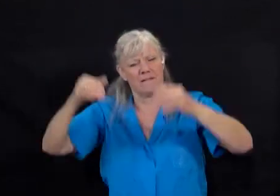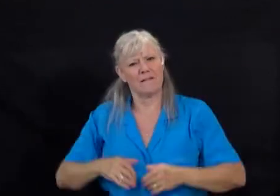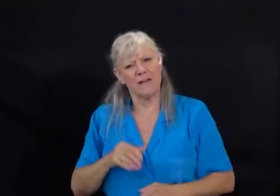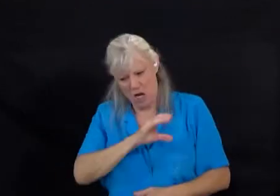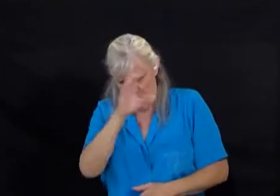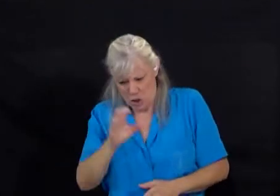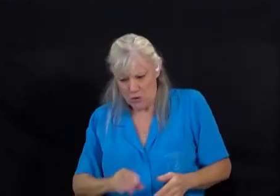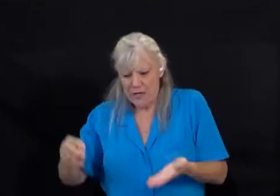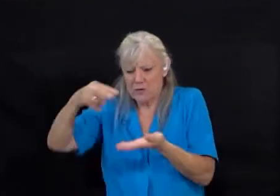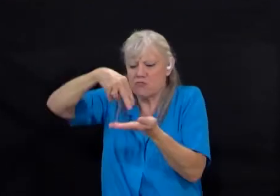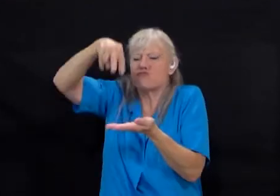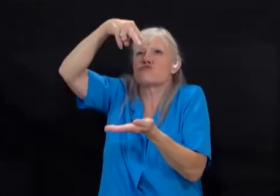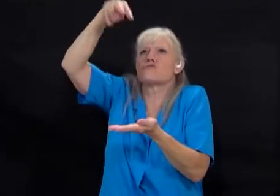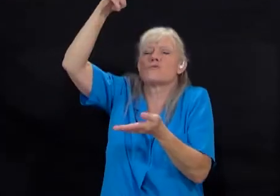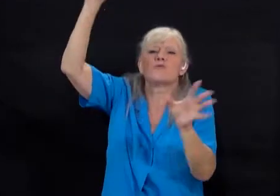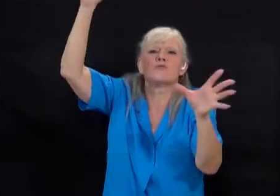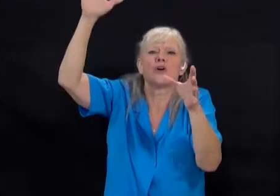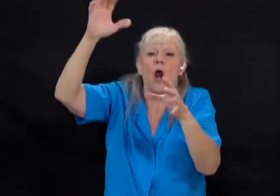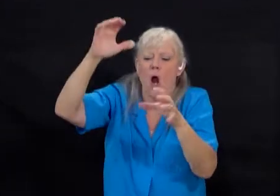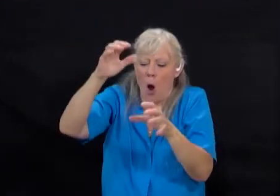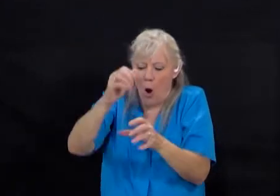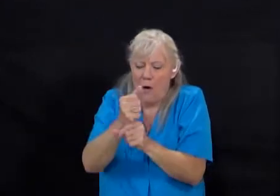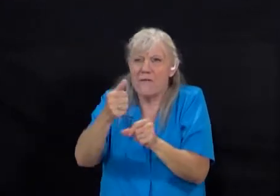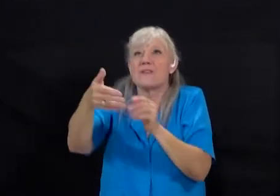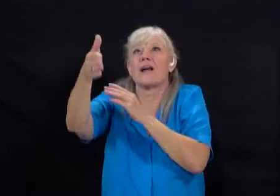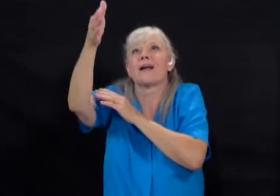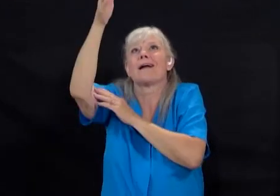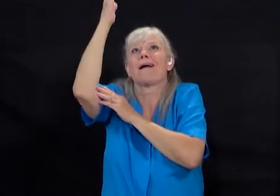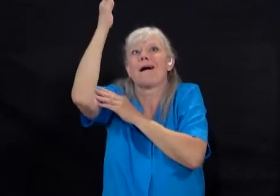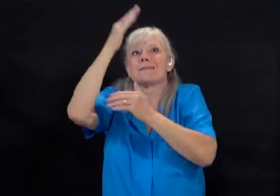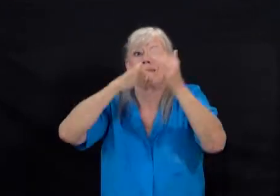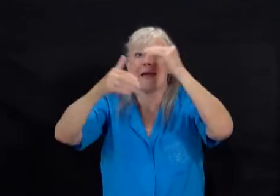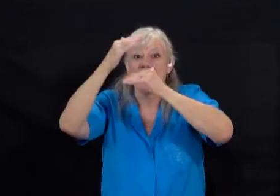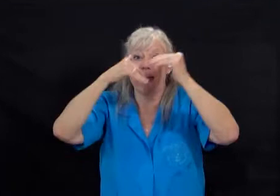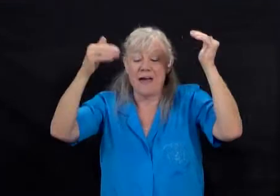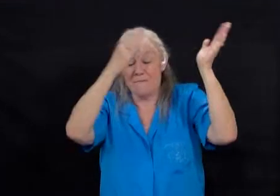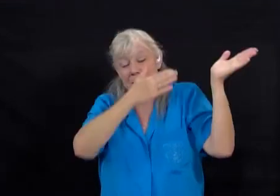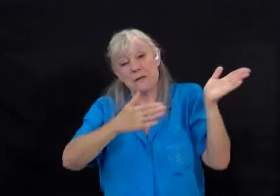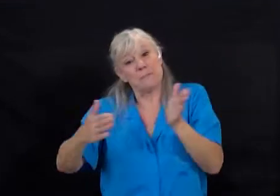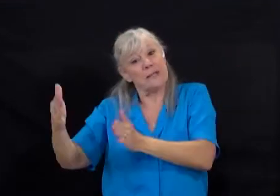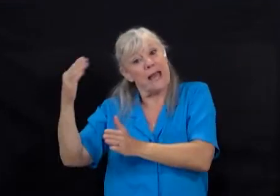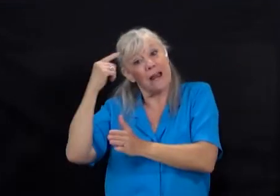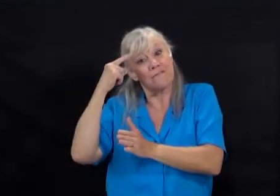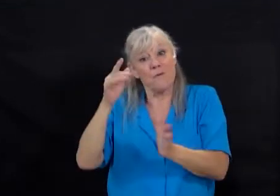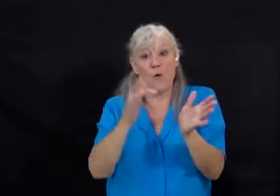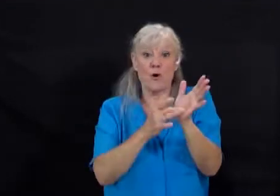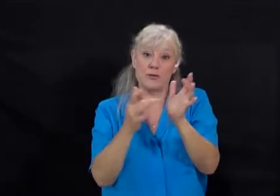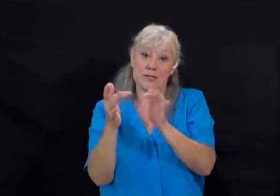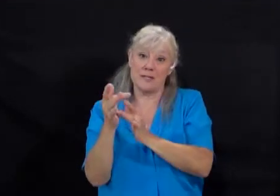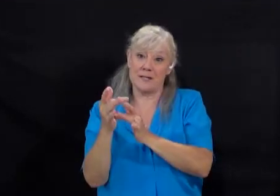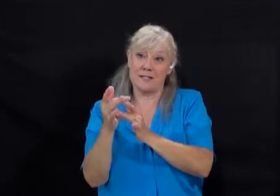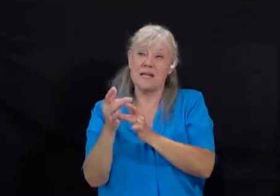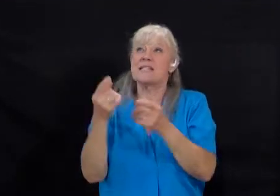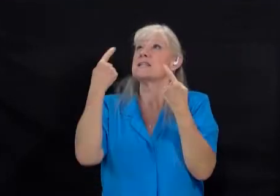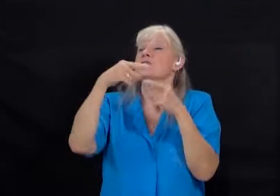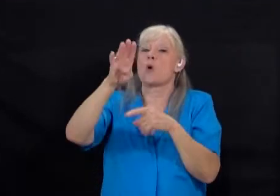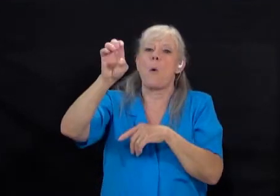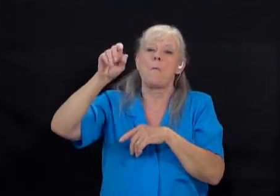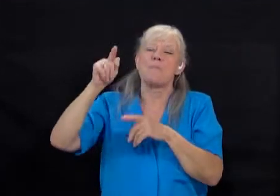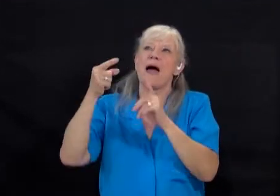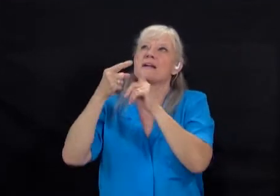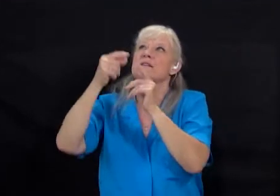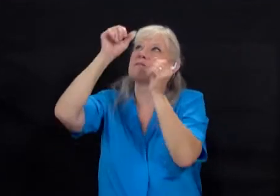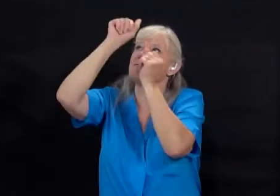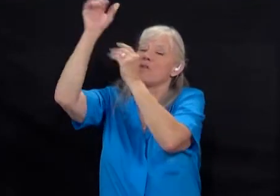the culmination of God's divine plan for Christ Jesus, his return to his Father with his